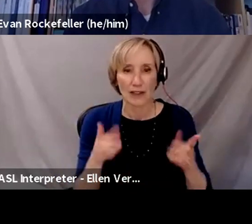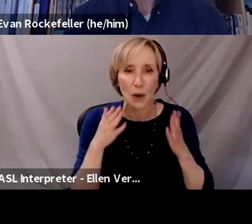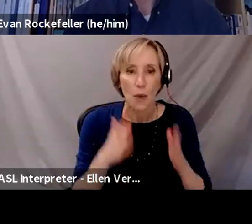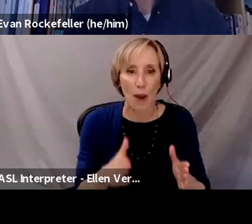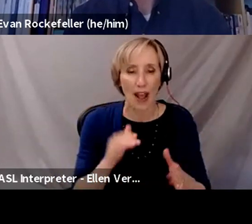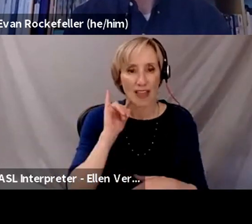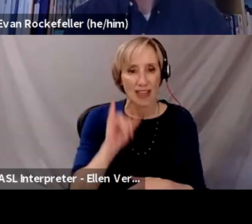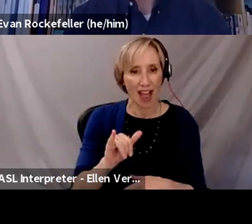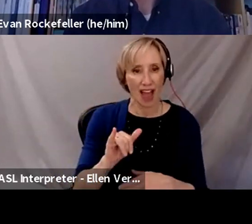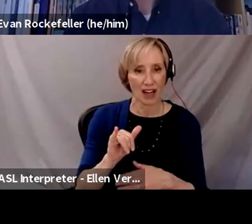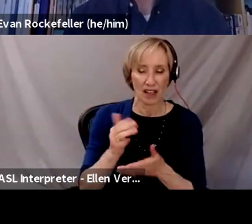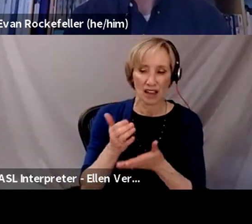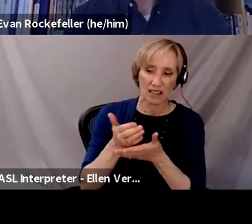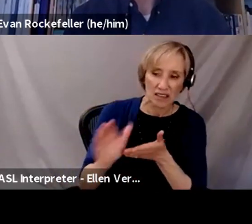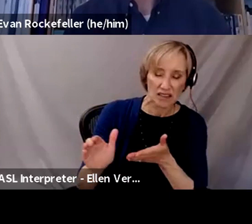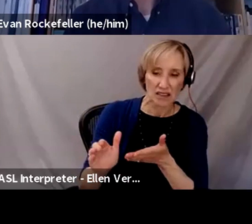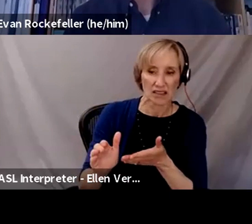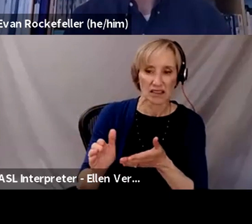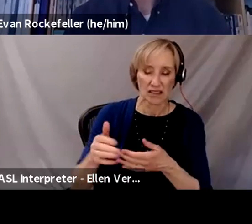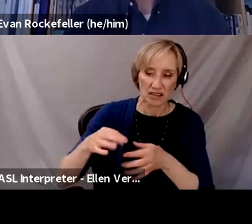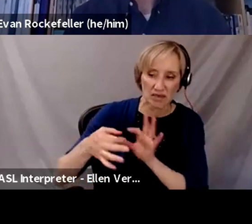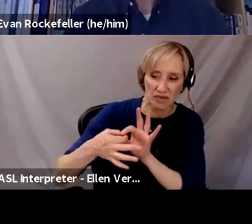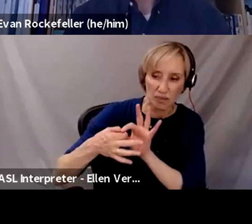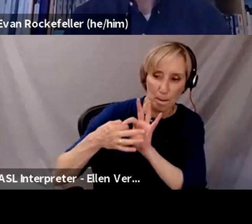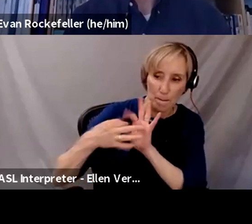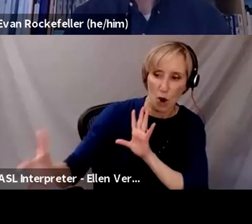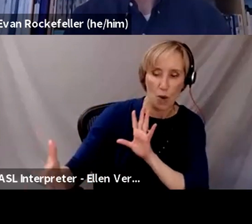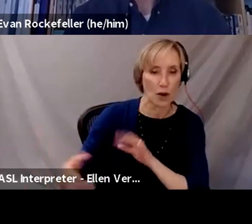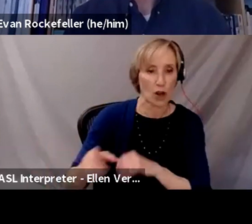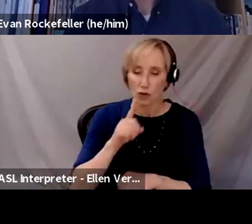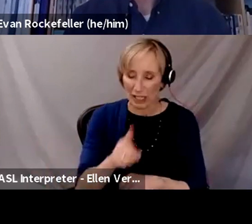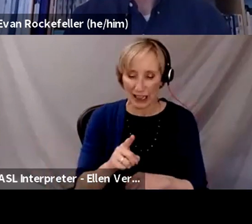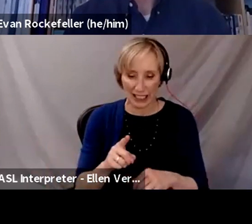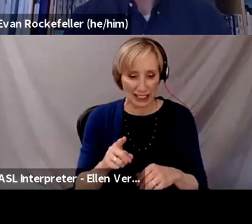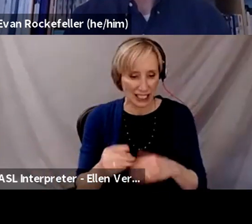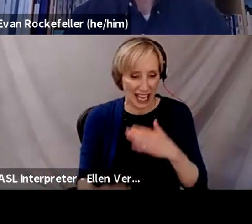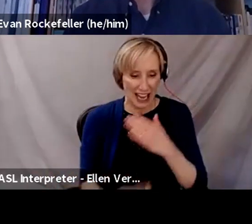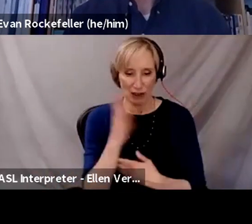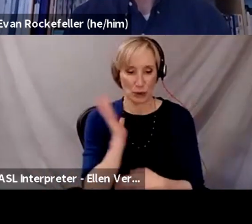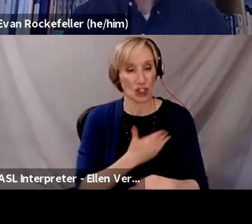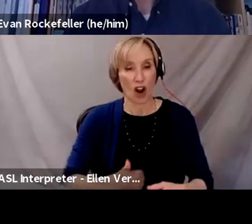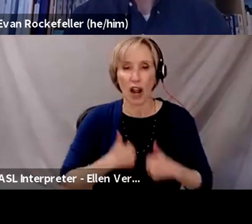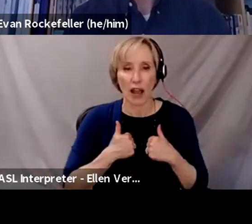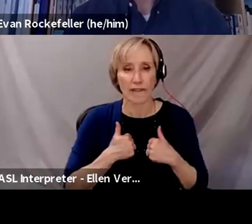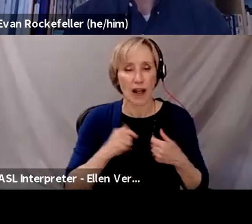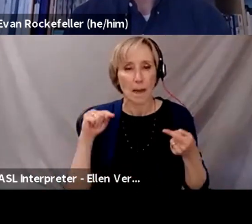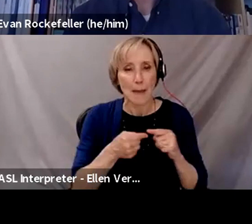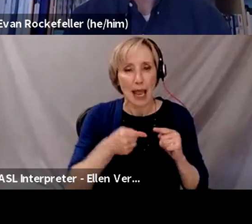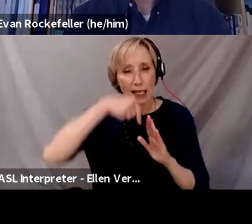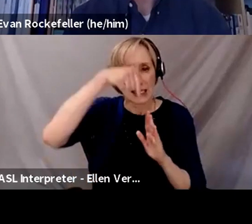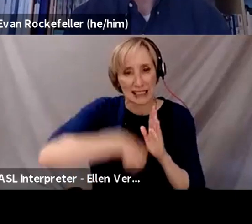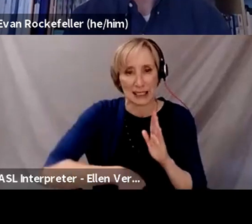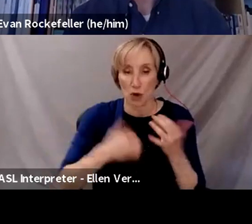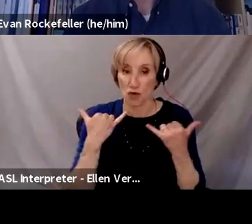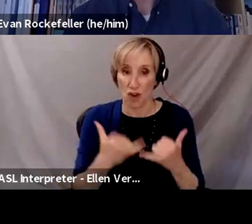othering like shapes the way that we live our lives, and it's very deeply hurtful. I only barely touched the